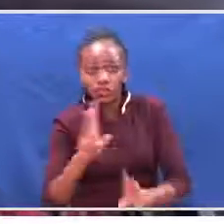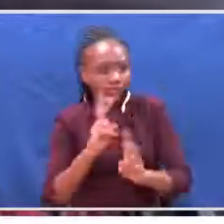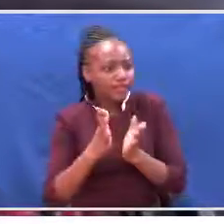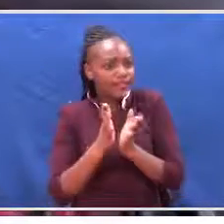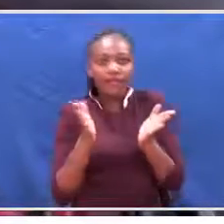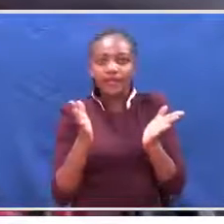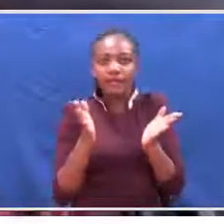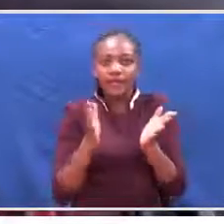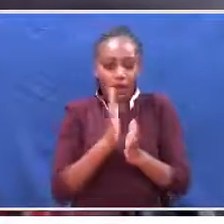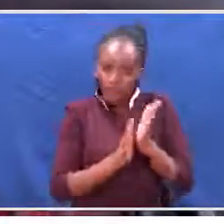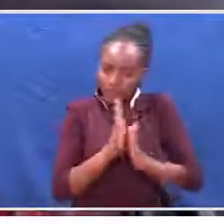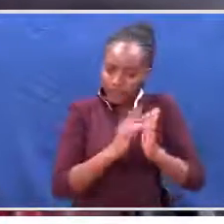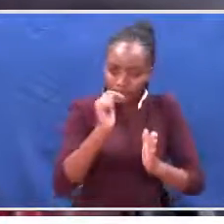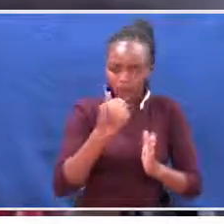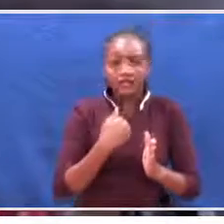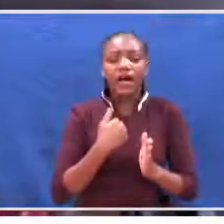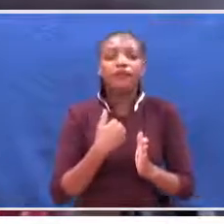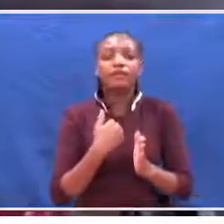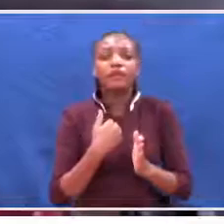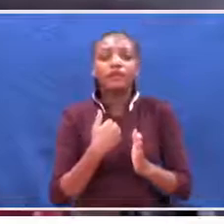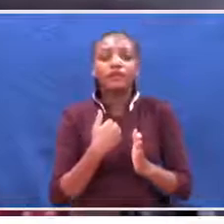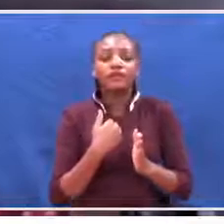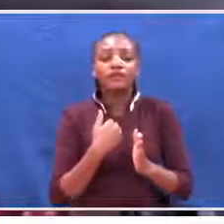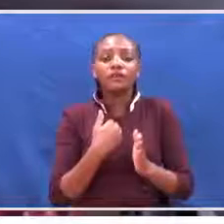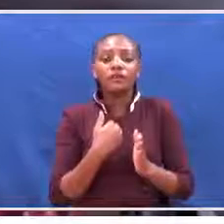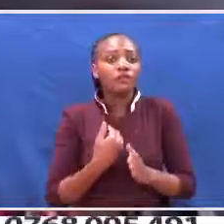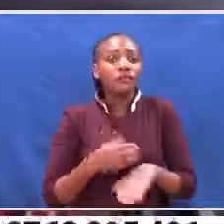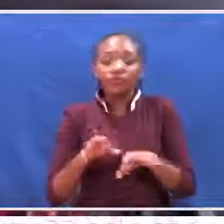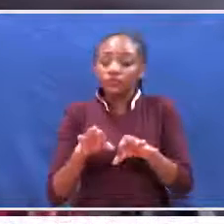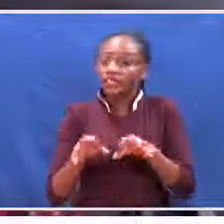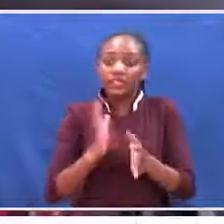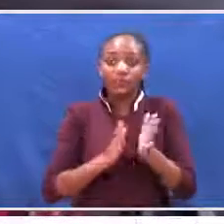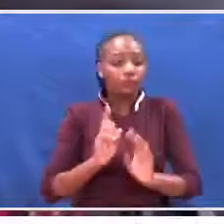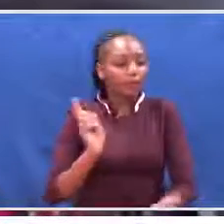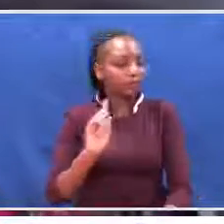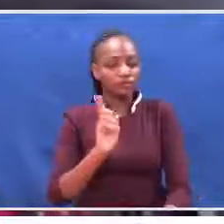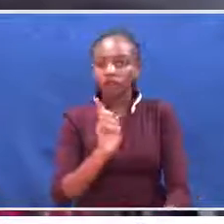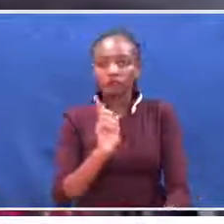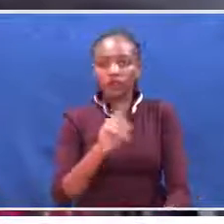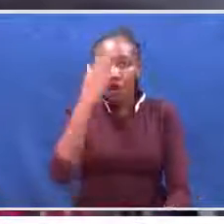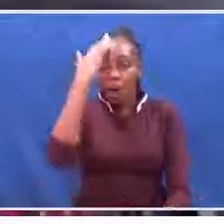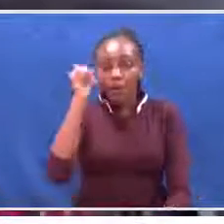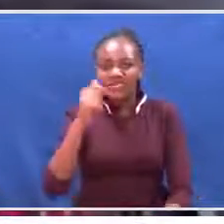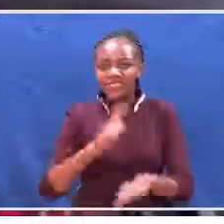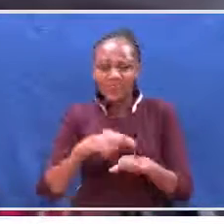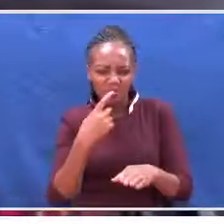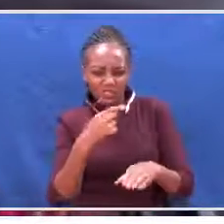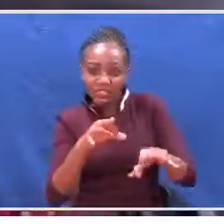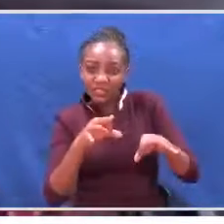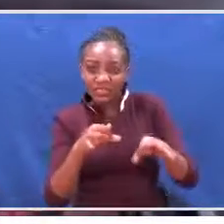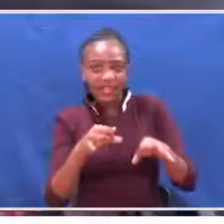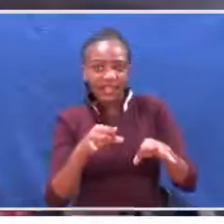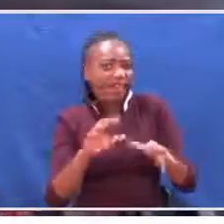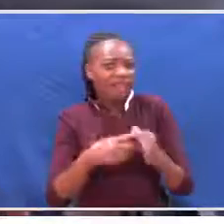clear. Arrangements shall be put in place. It does not say Treasury to put in place. Because then if you say Treasury to put in